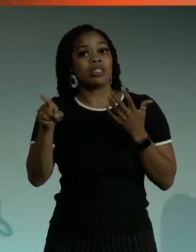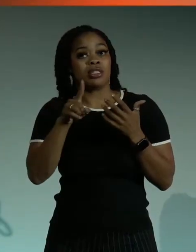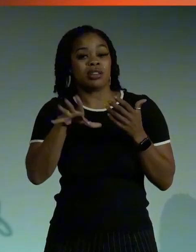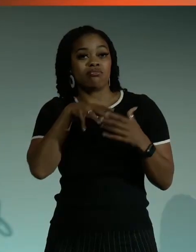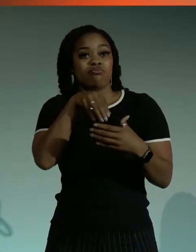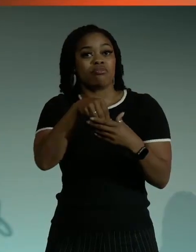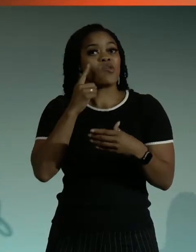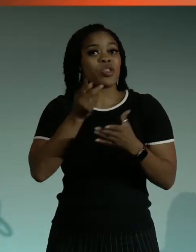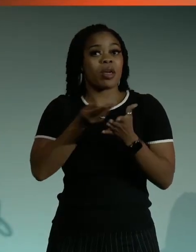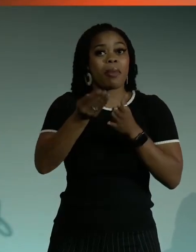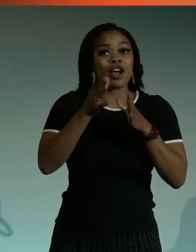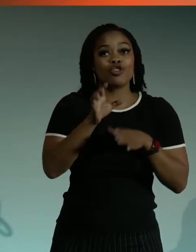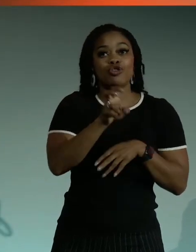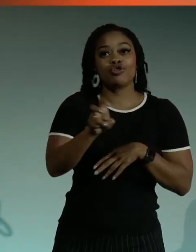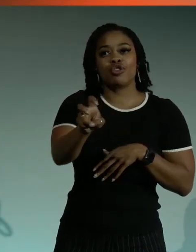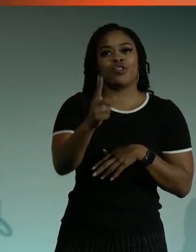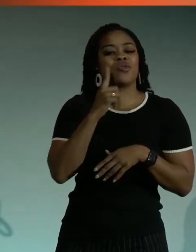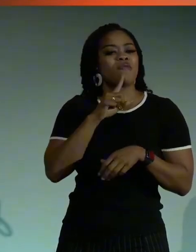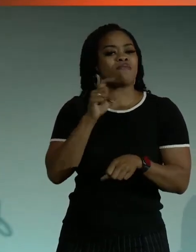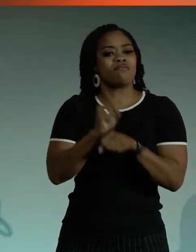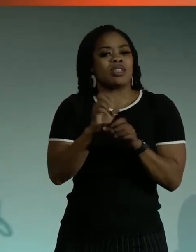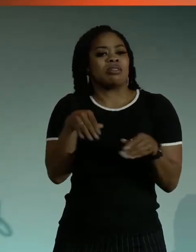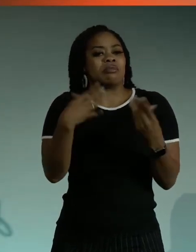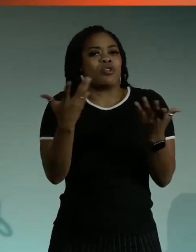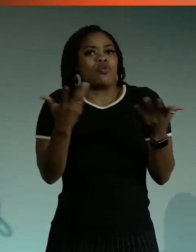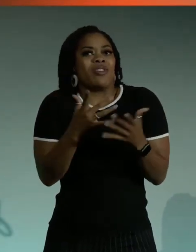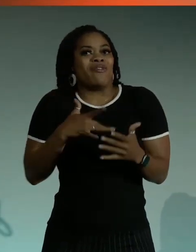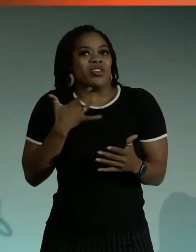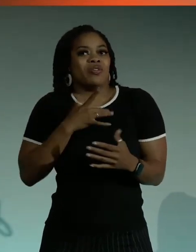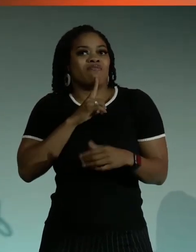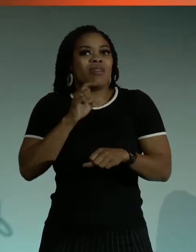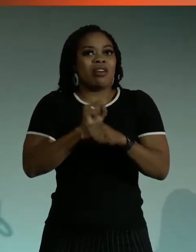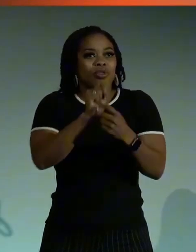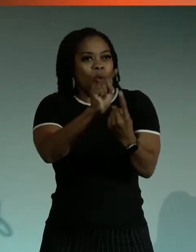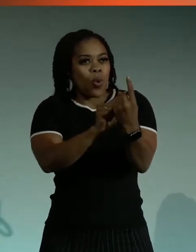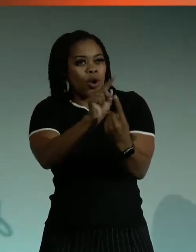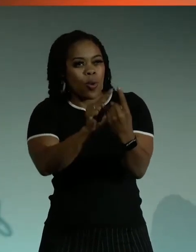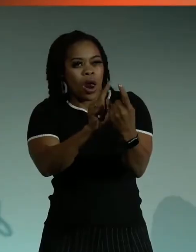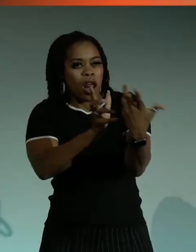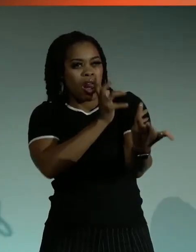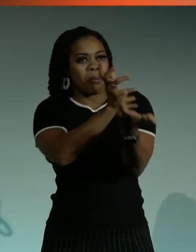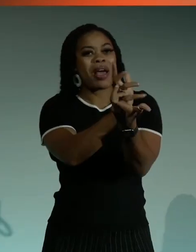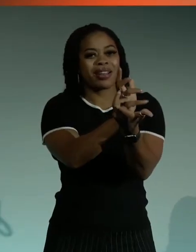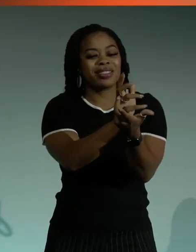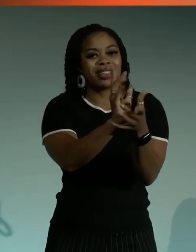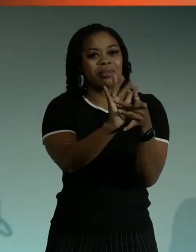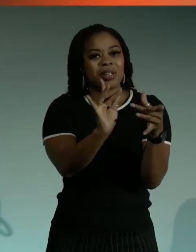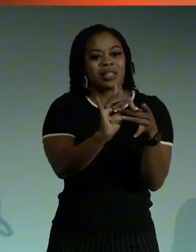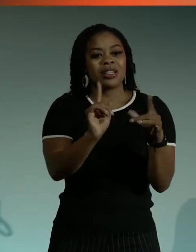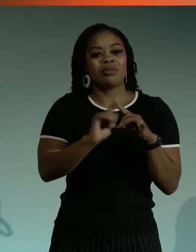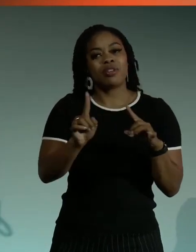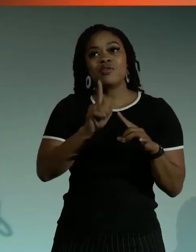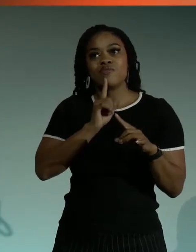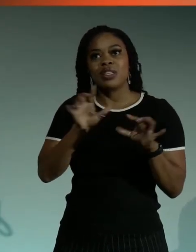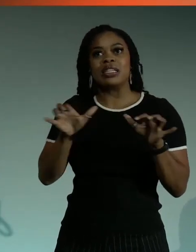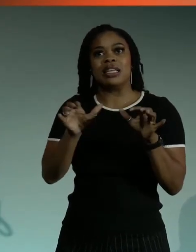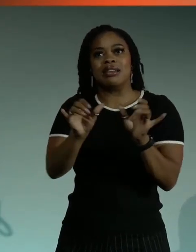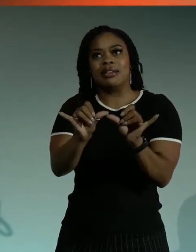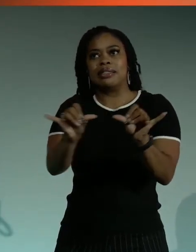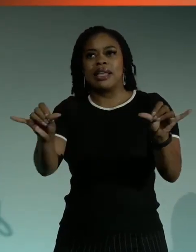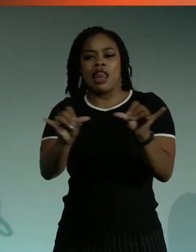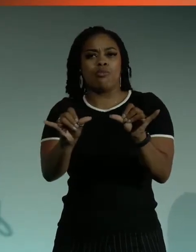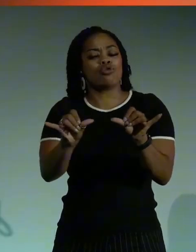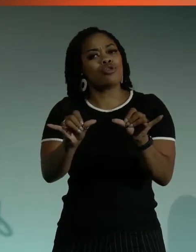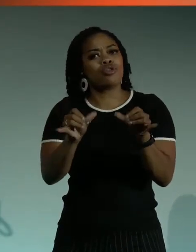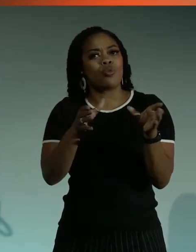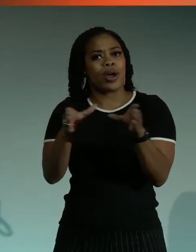to truly present what feels like a one-to-one tailored message, but it's done in a scalable way. We're also